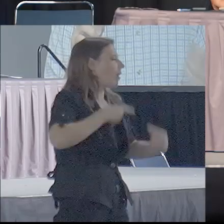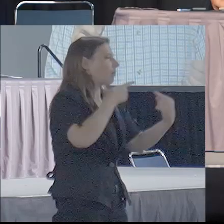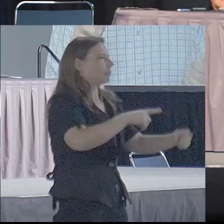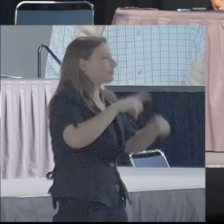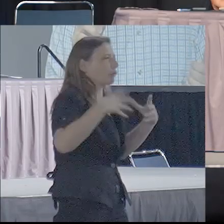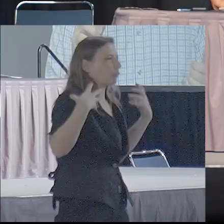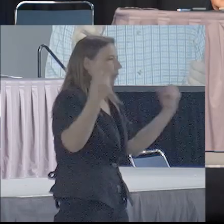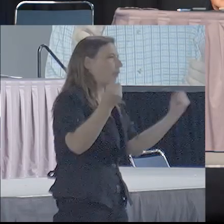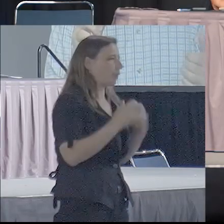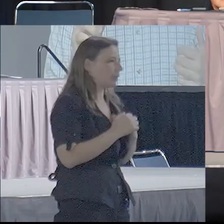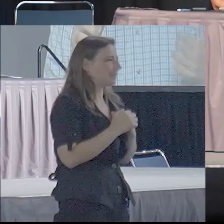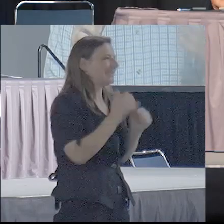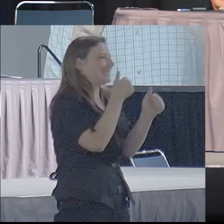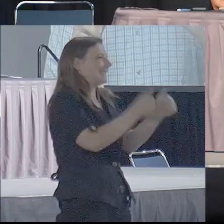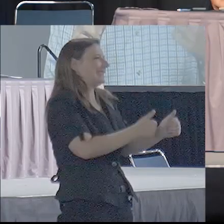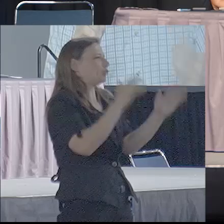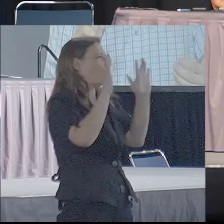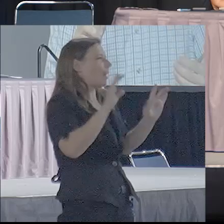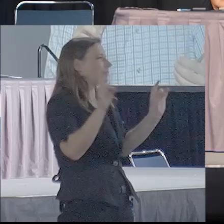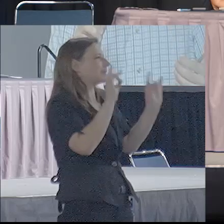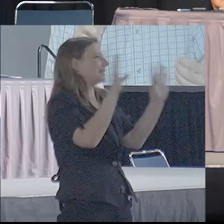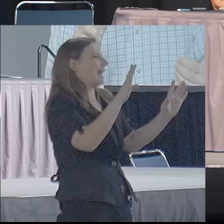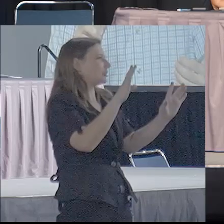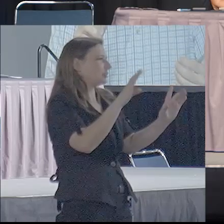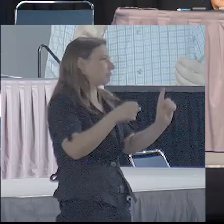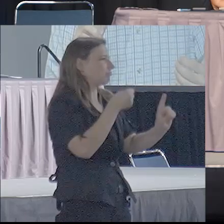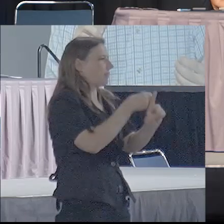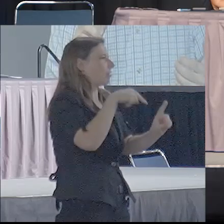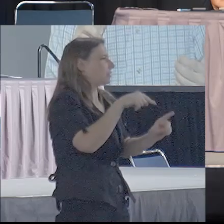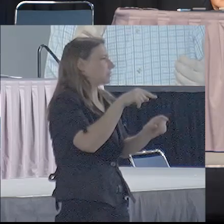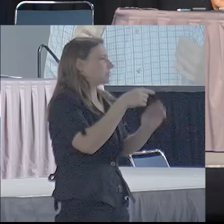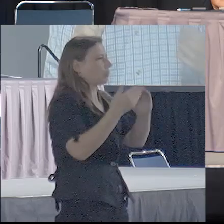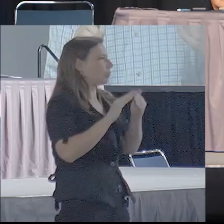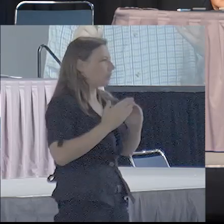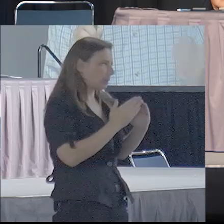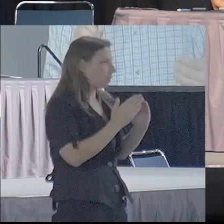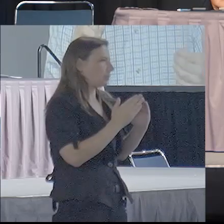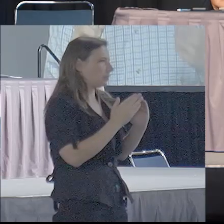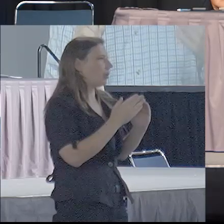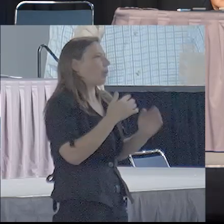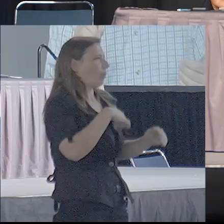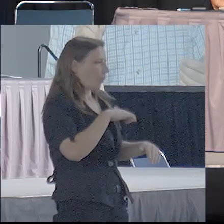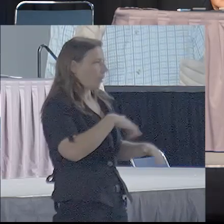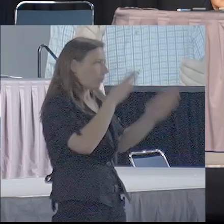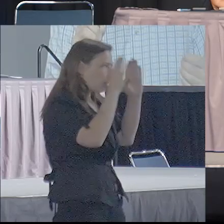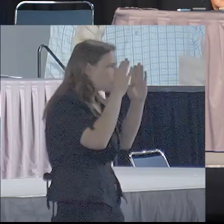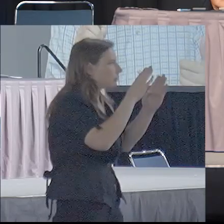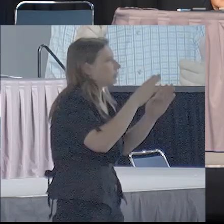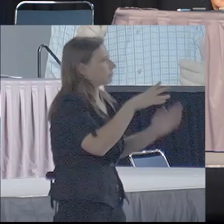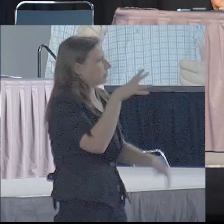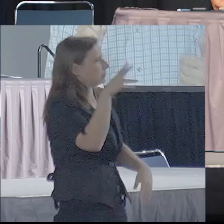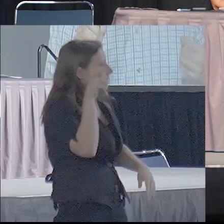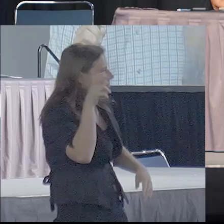each disaster that this community is affected by, we are listening, we are paying attention, and we are